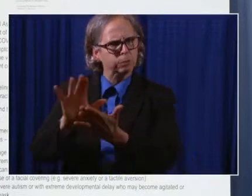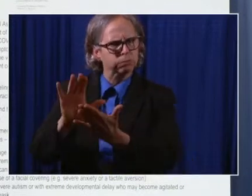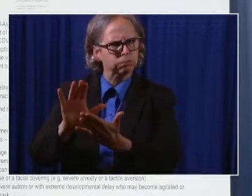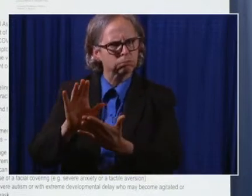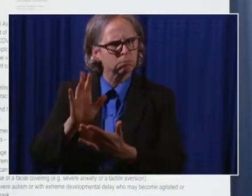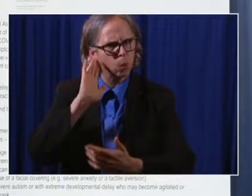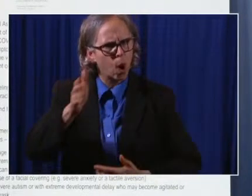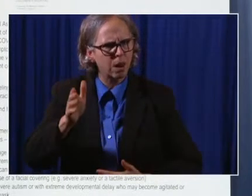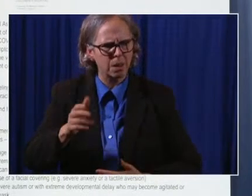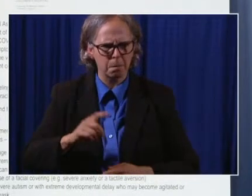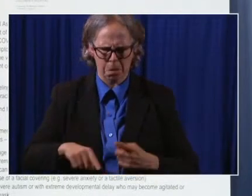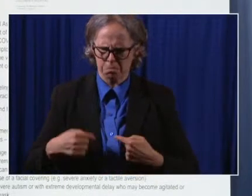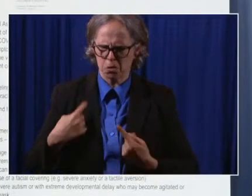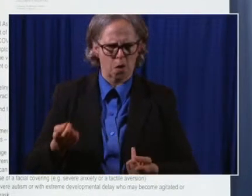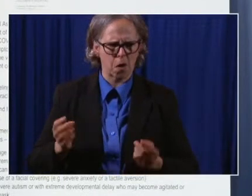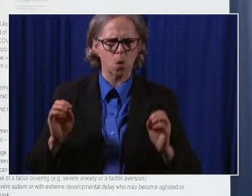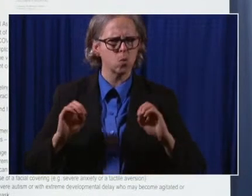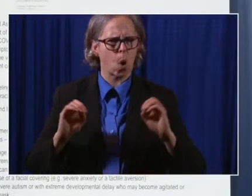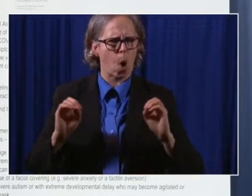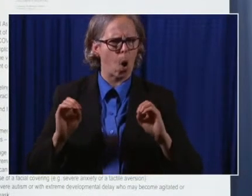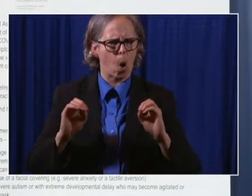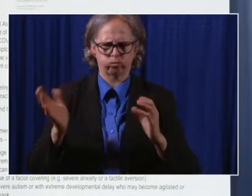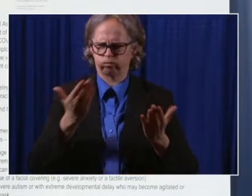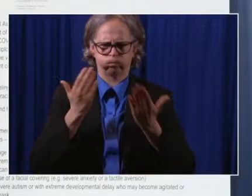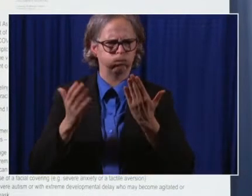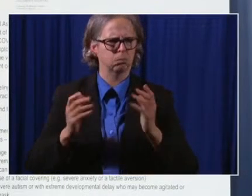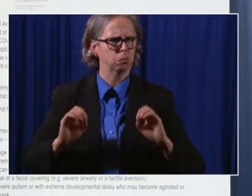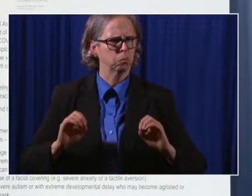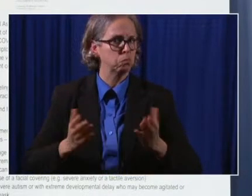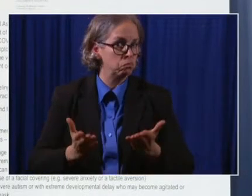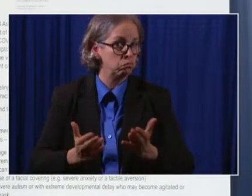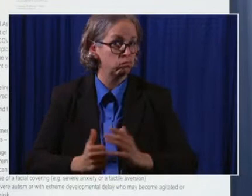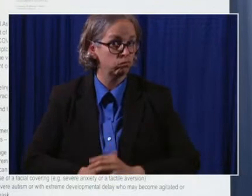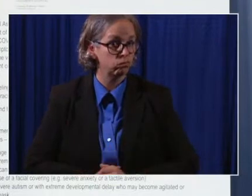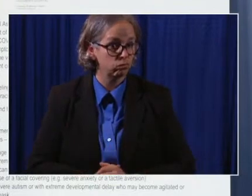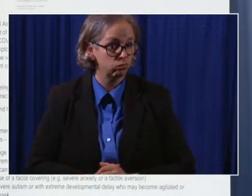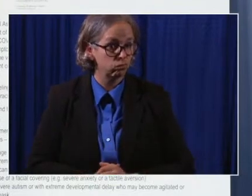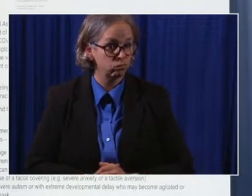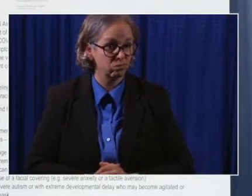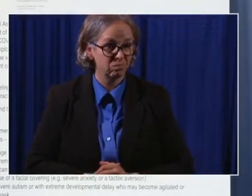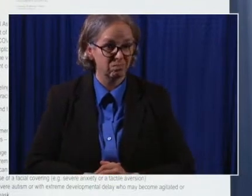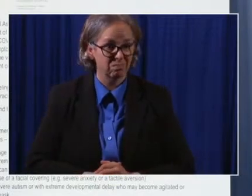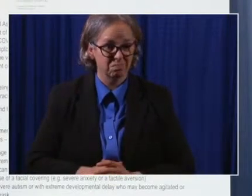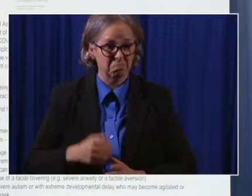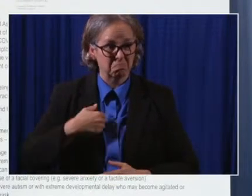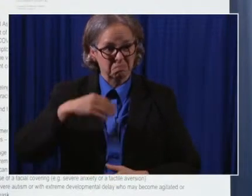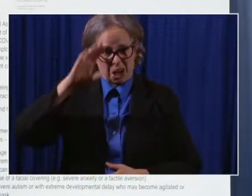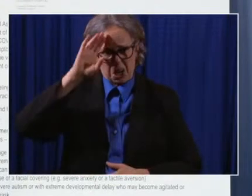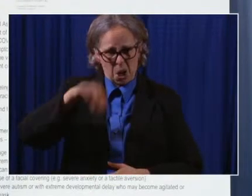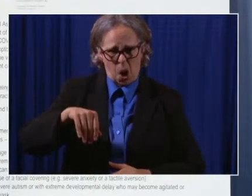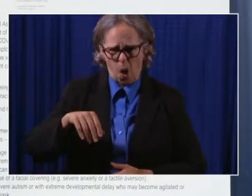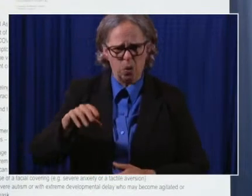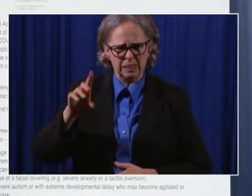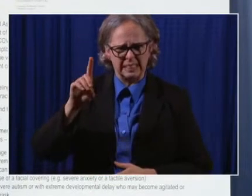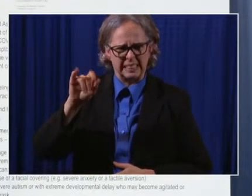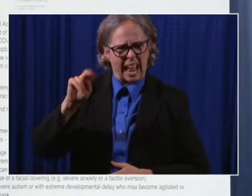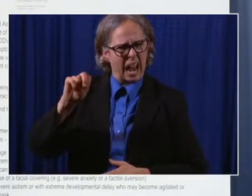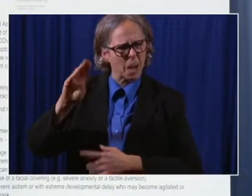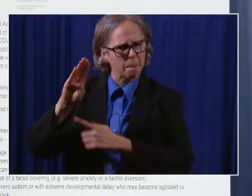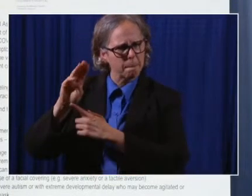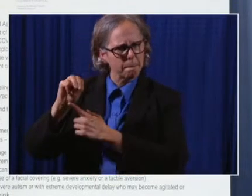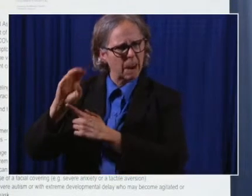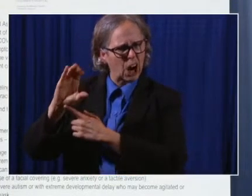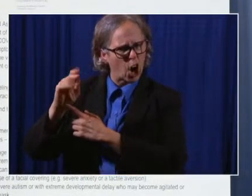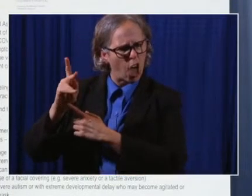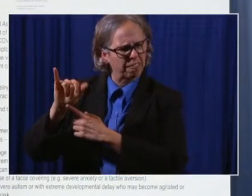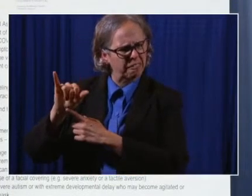seen. To ask him to lobby confidence in him, and I think people who know Dan McCarthy, have known him